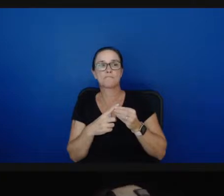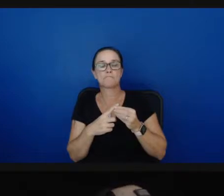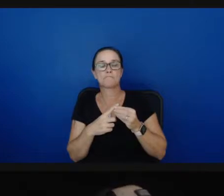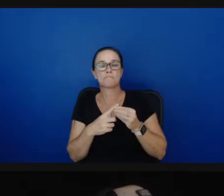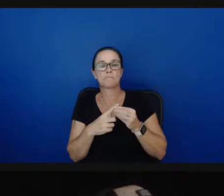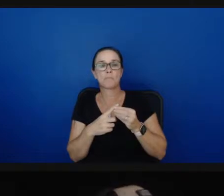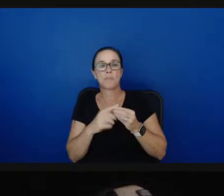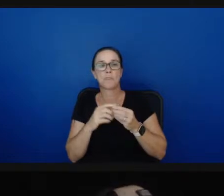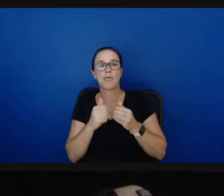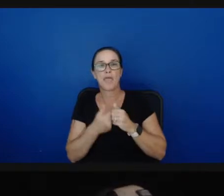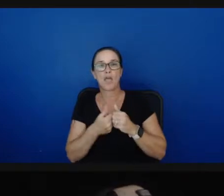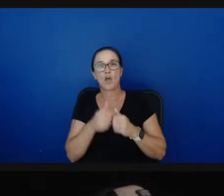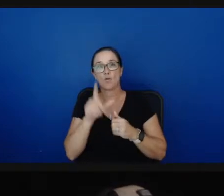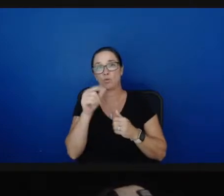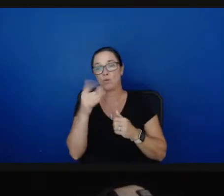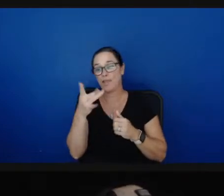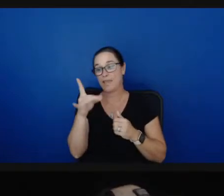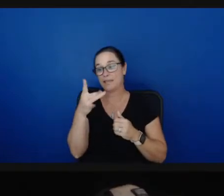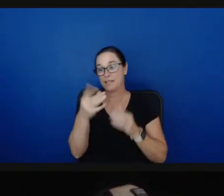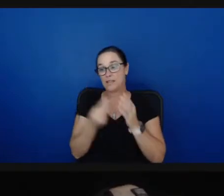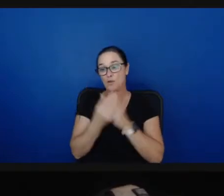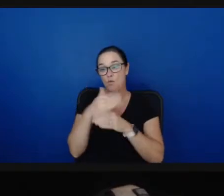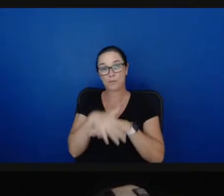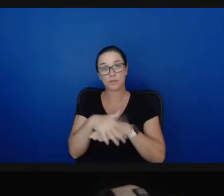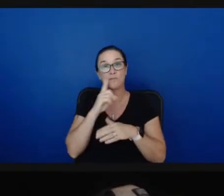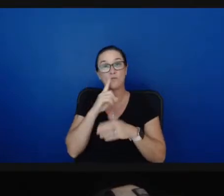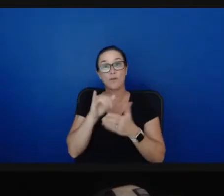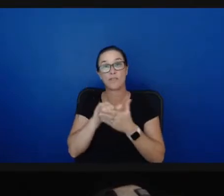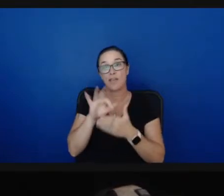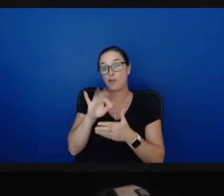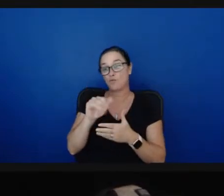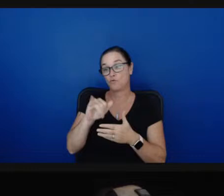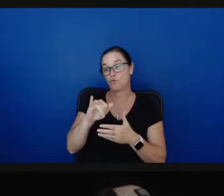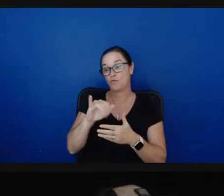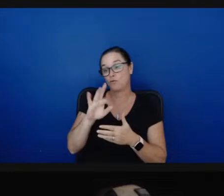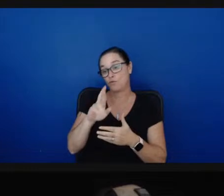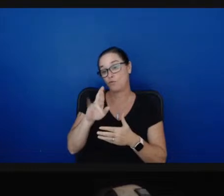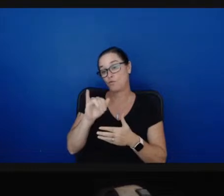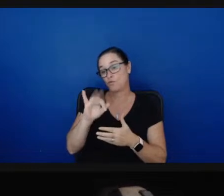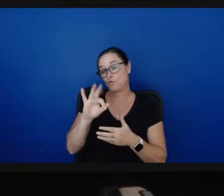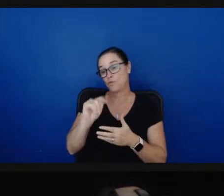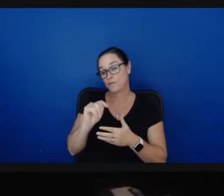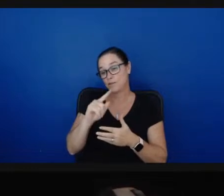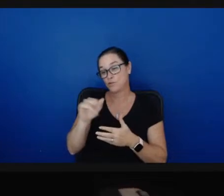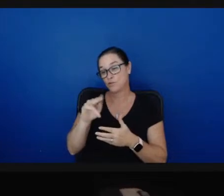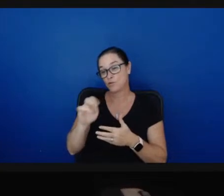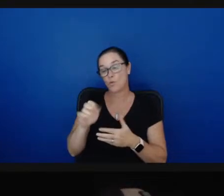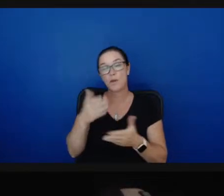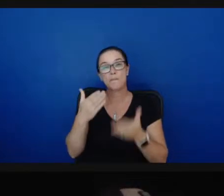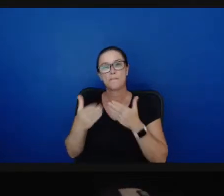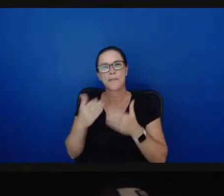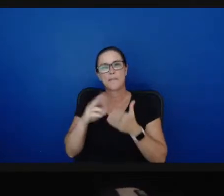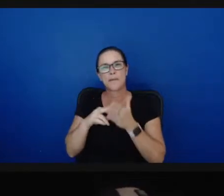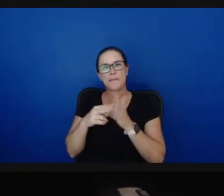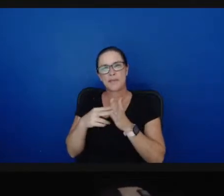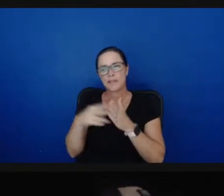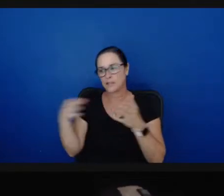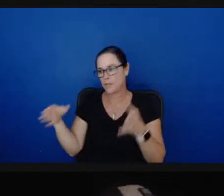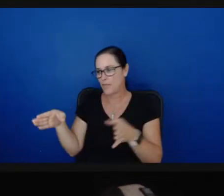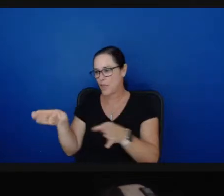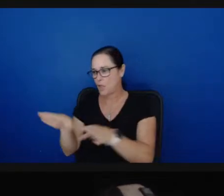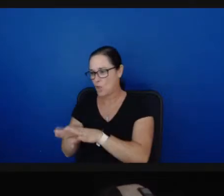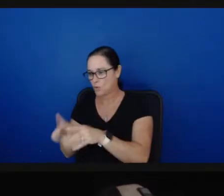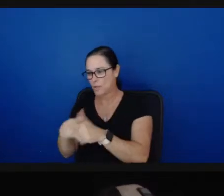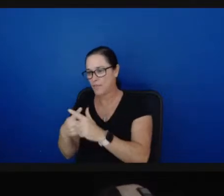how 2018 eruption for that rift zone might have meant that rift zone closes up, and then the southwest rift